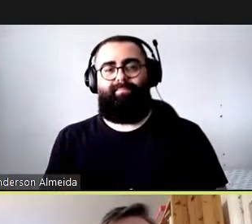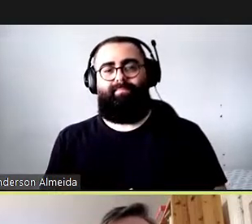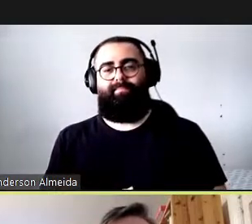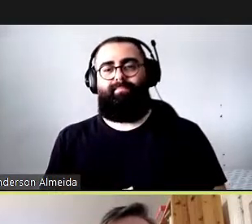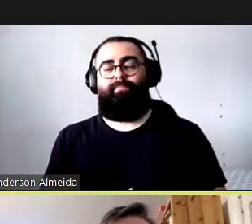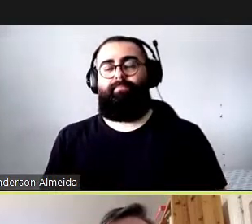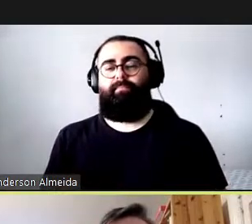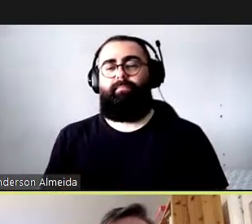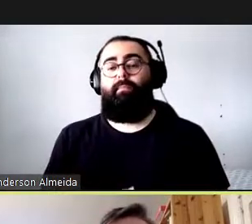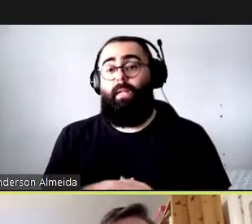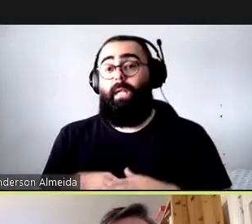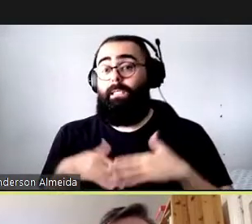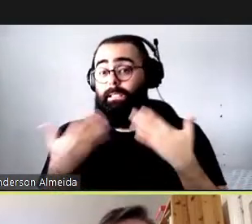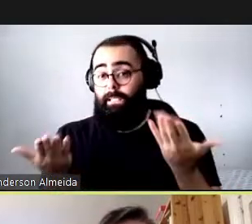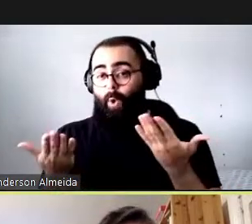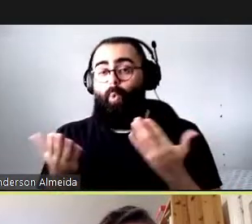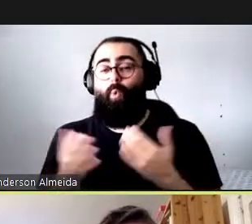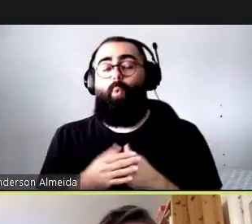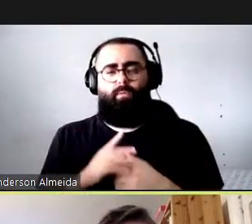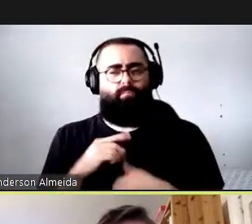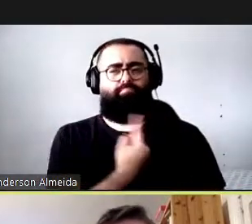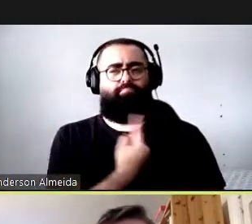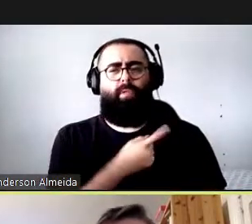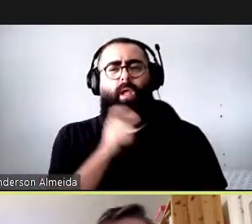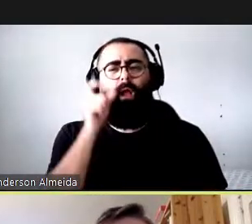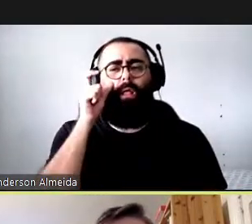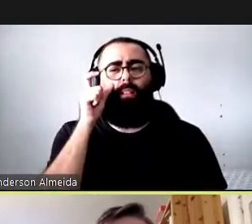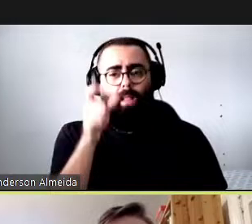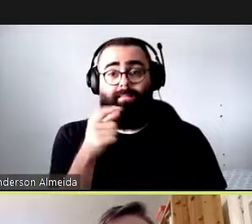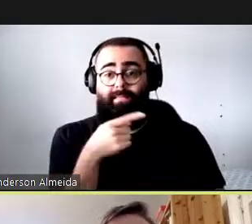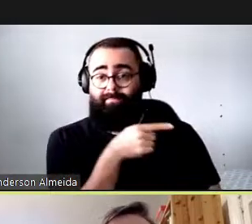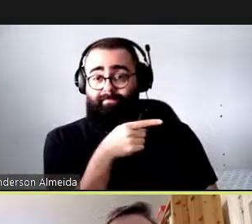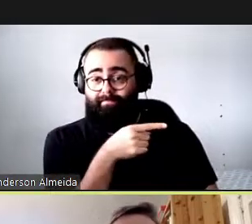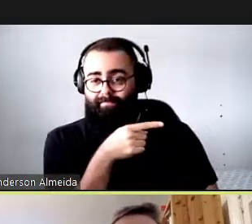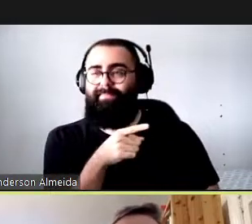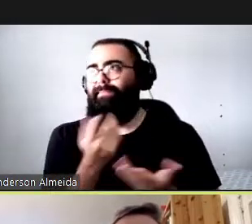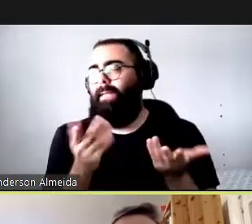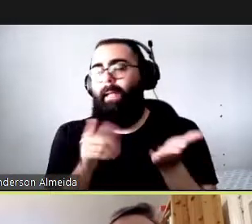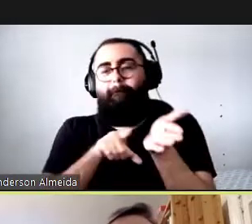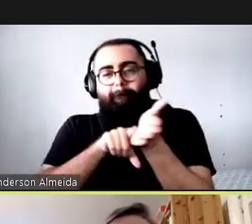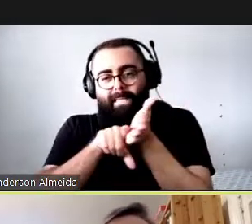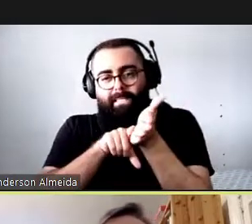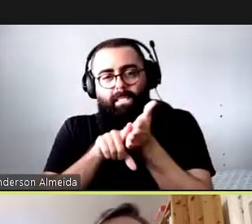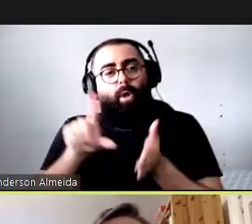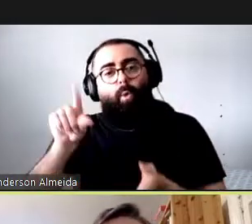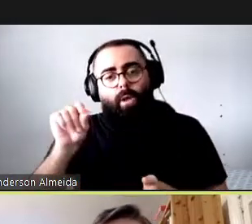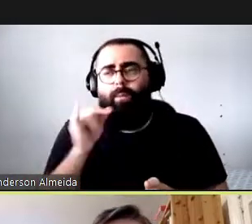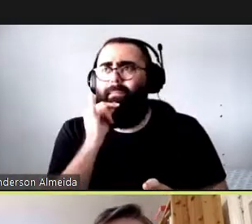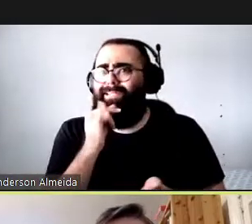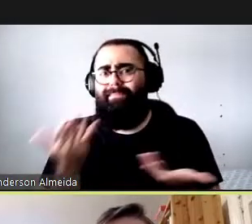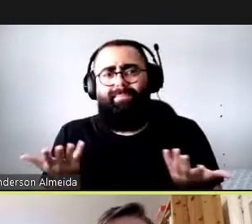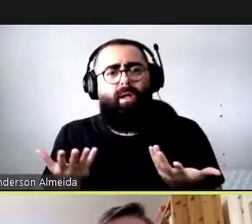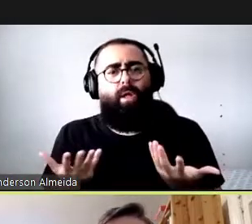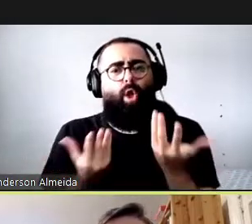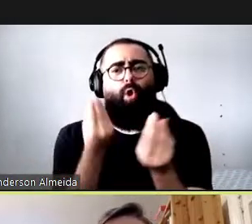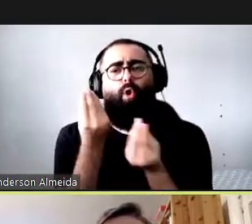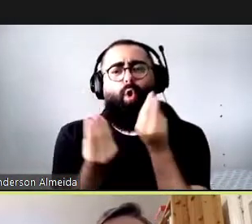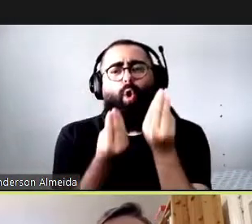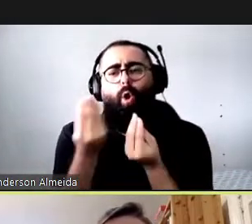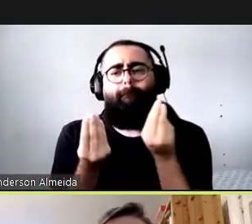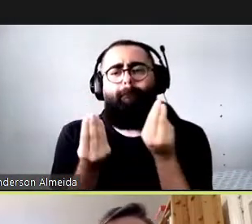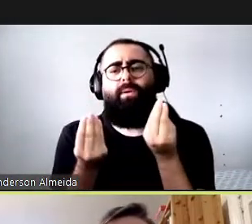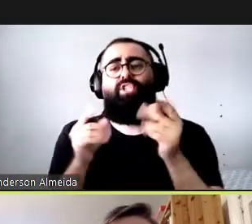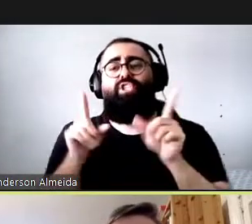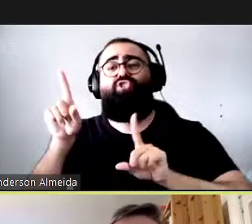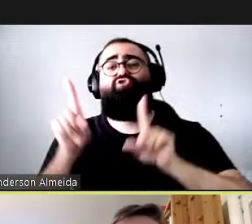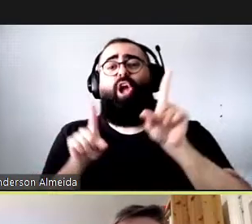So what we were asking in this set of studies was what particular speech gesture is the